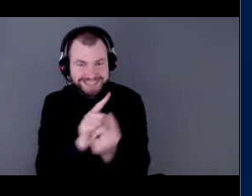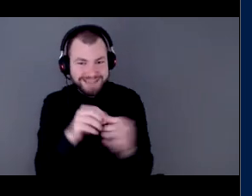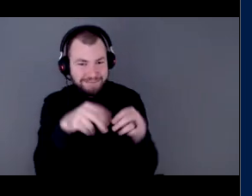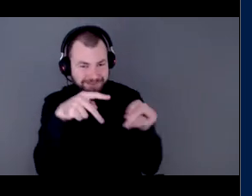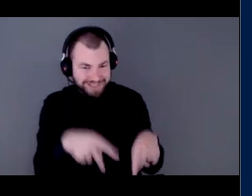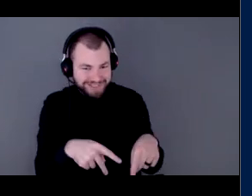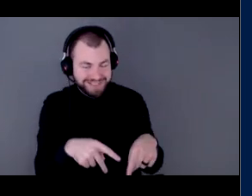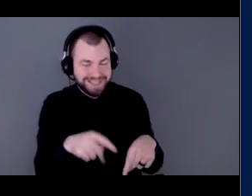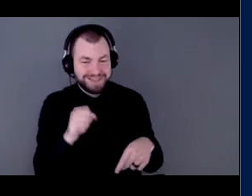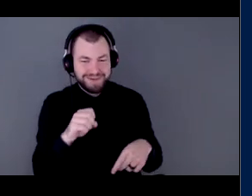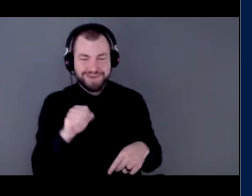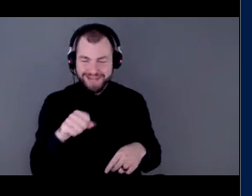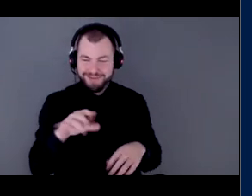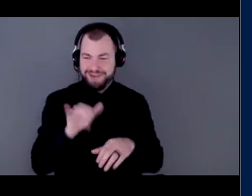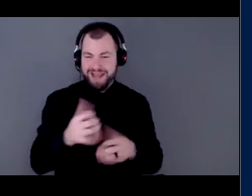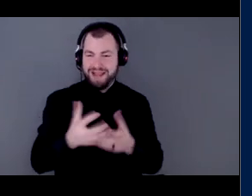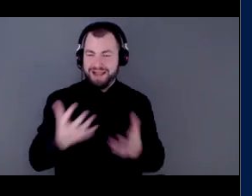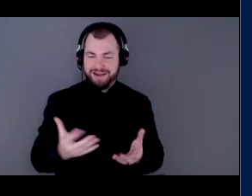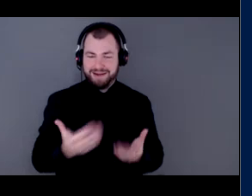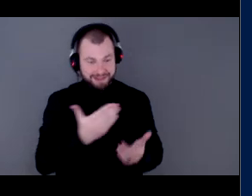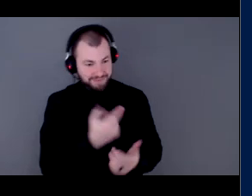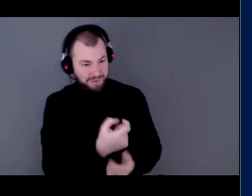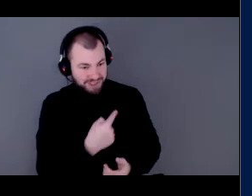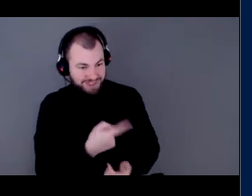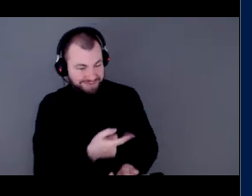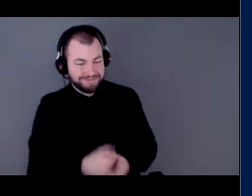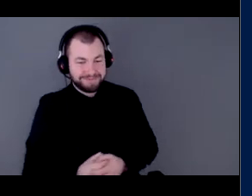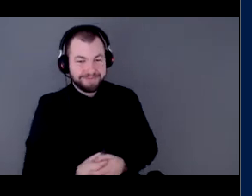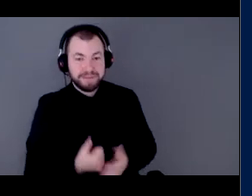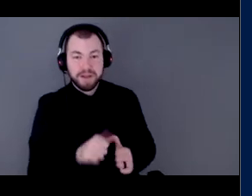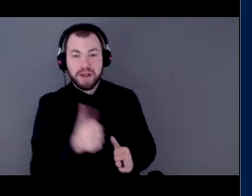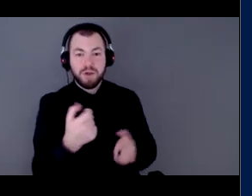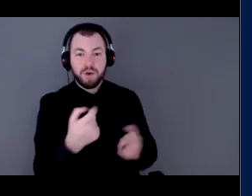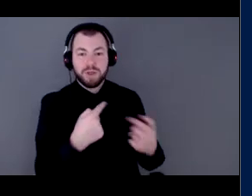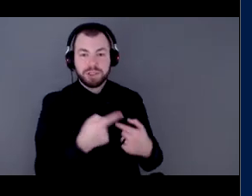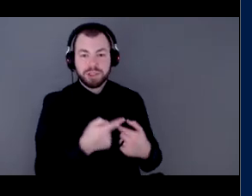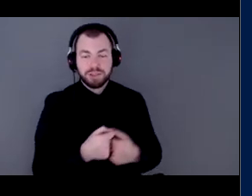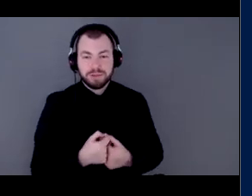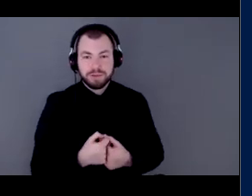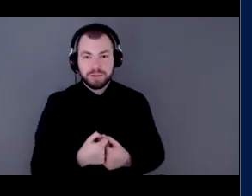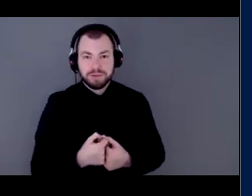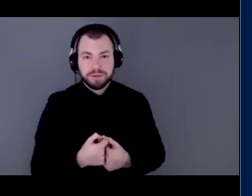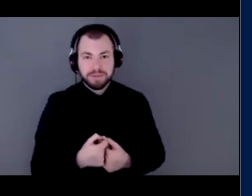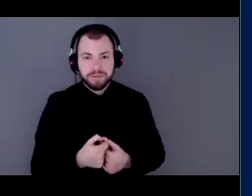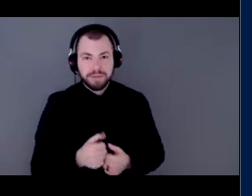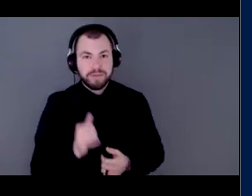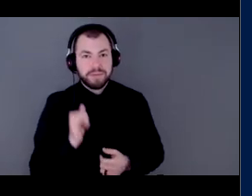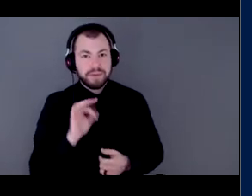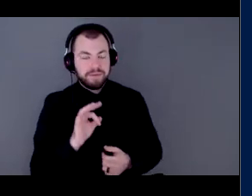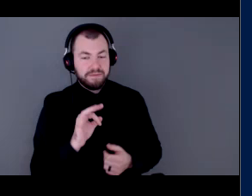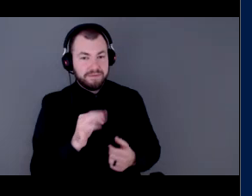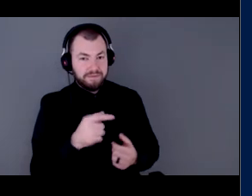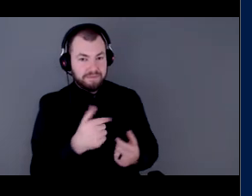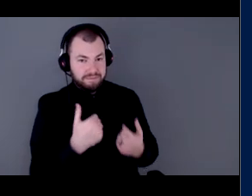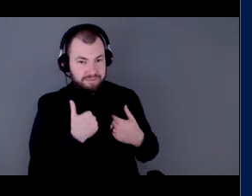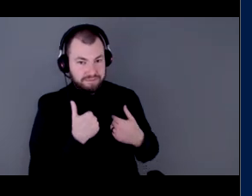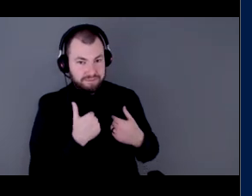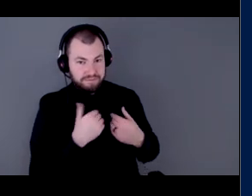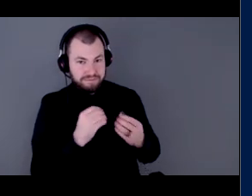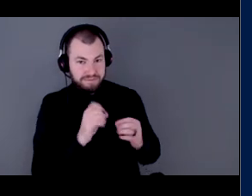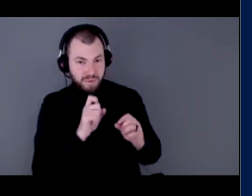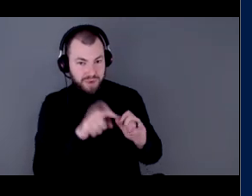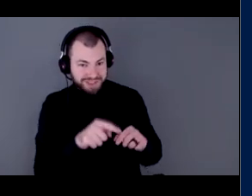that a lot. And thank you for the question. Do anybody have any other question? If you have any chemistry level questions, we do have our Dr. Walker